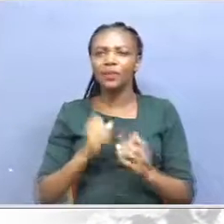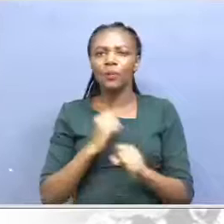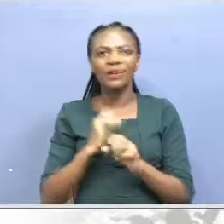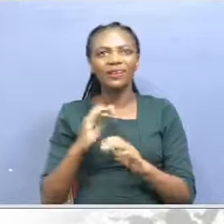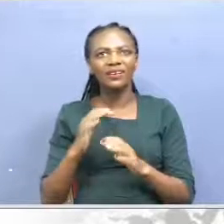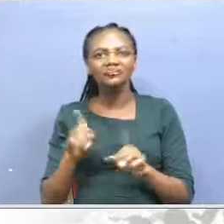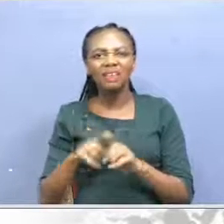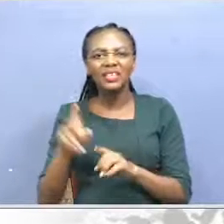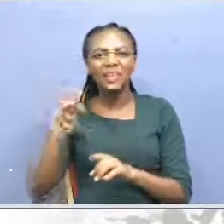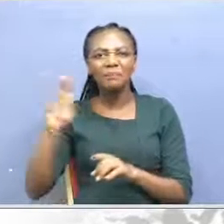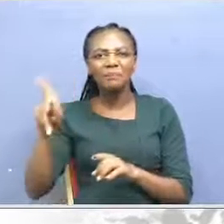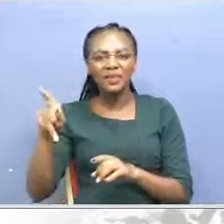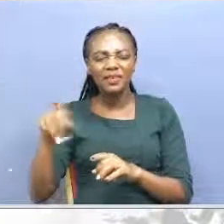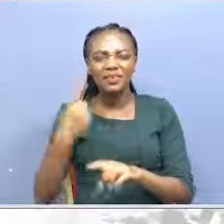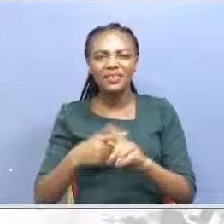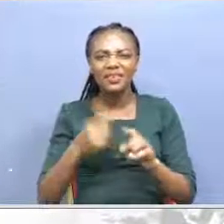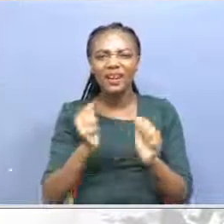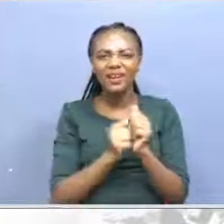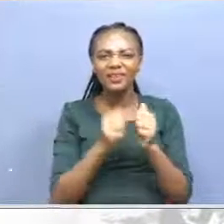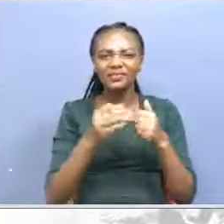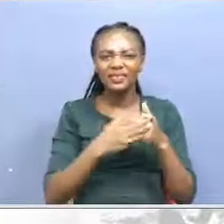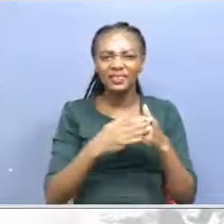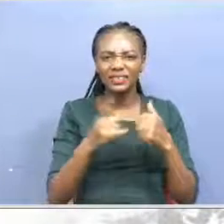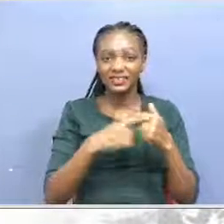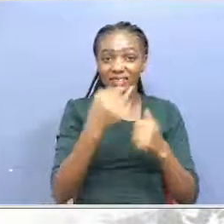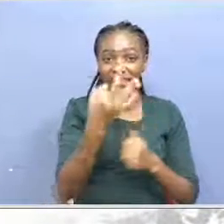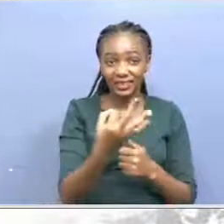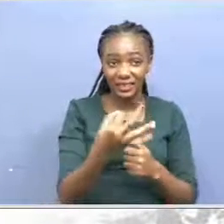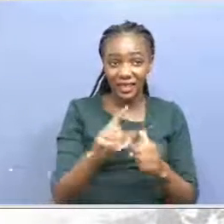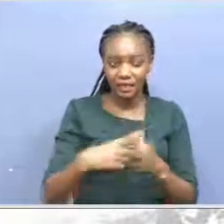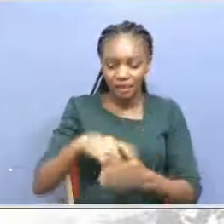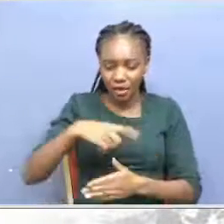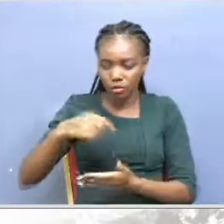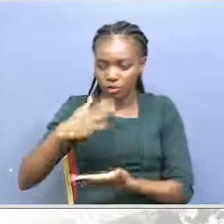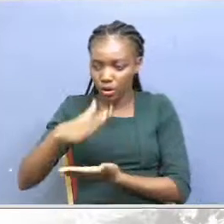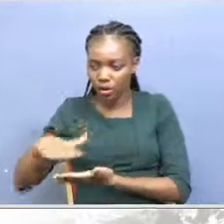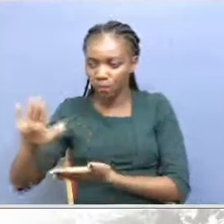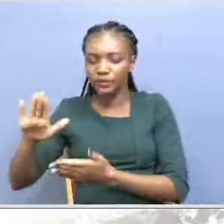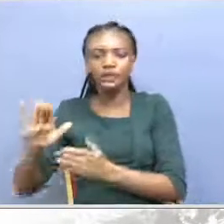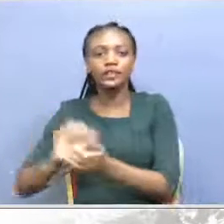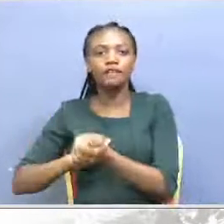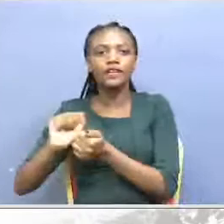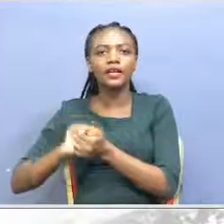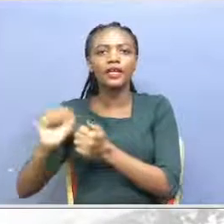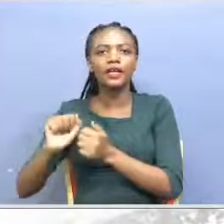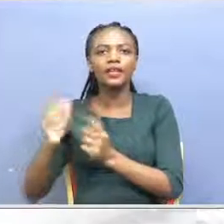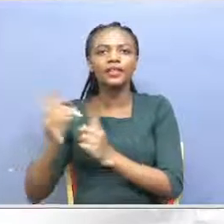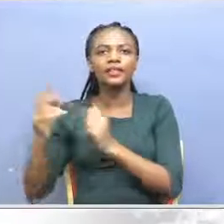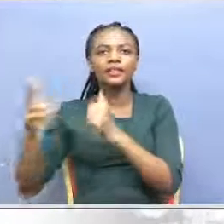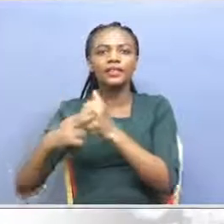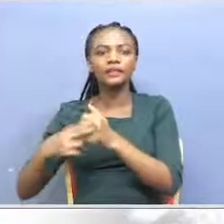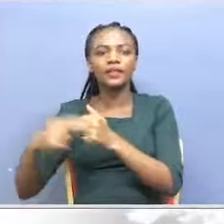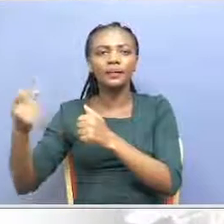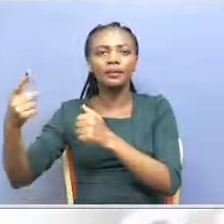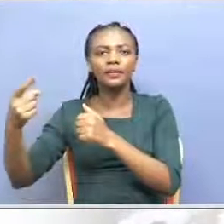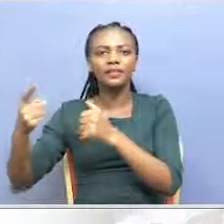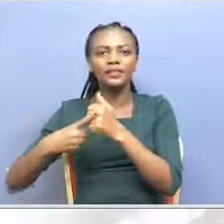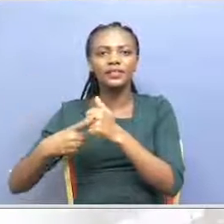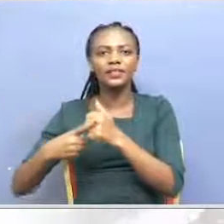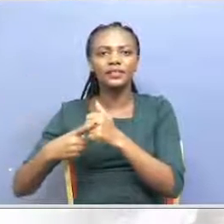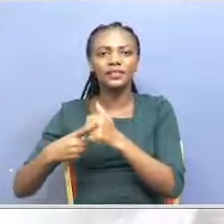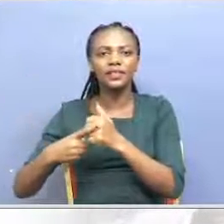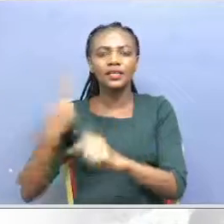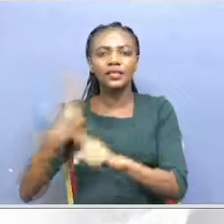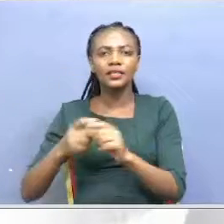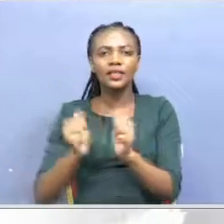63. Na tuliapishwa tarehe Ijumaa tarehe 7. Mwezi wa sita,